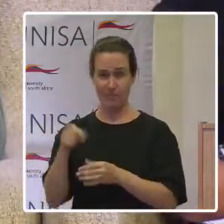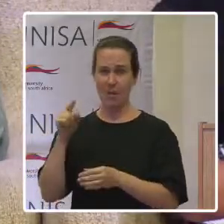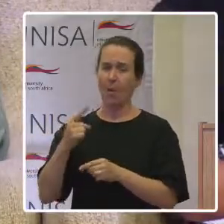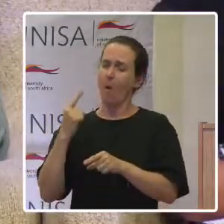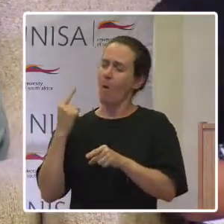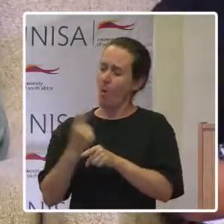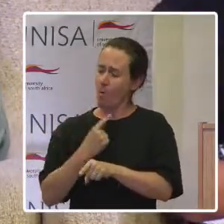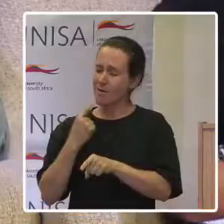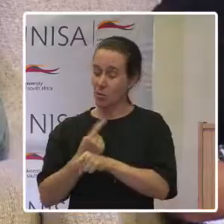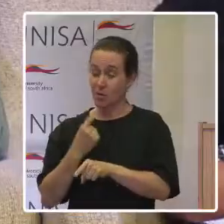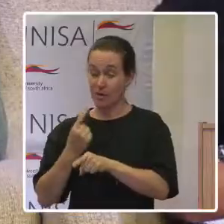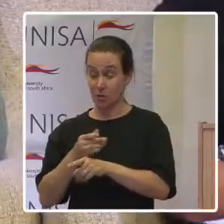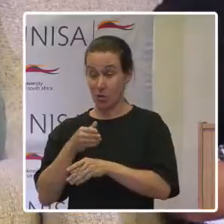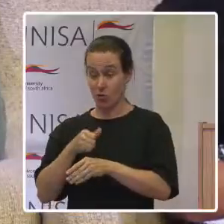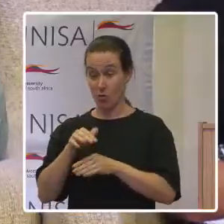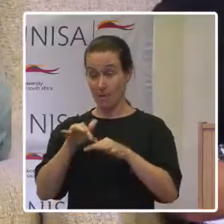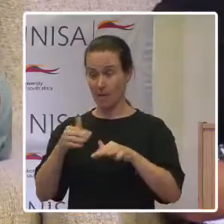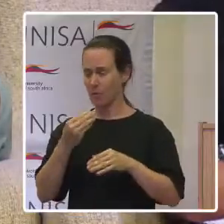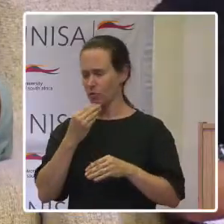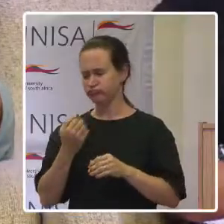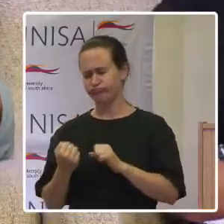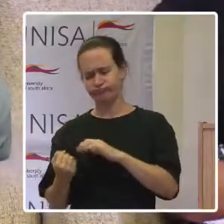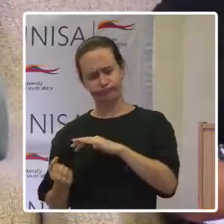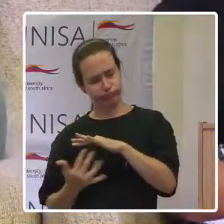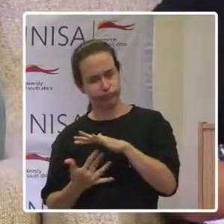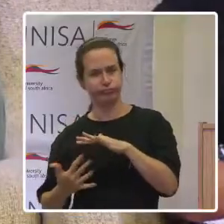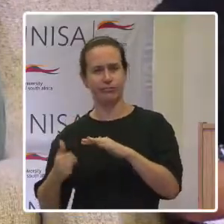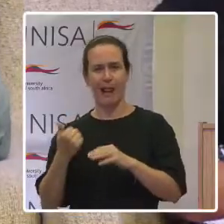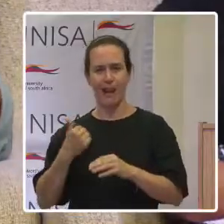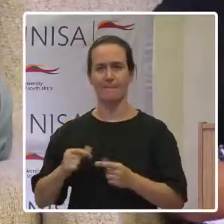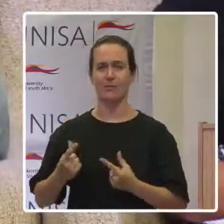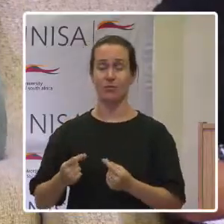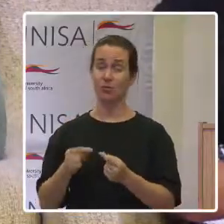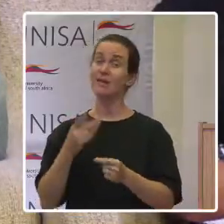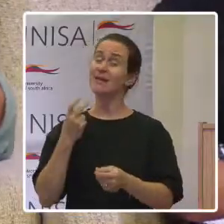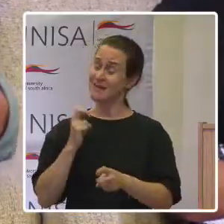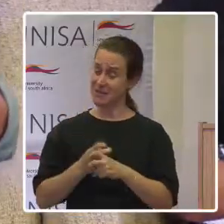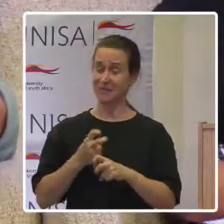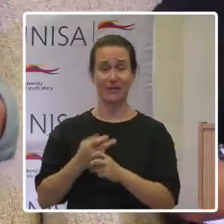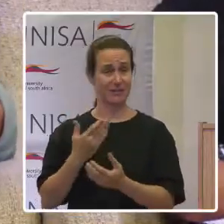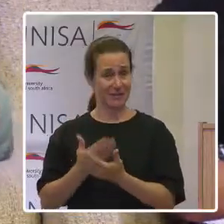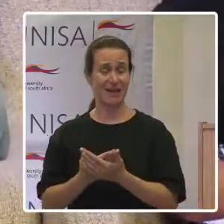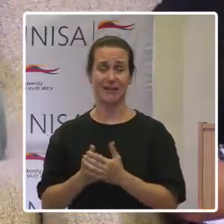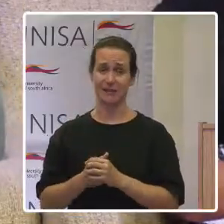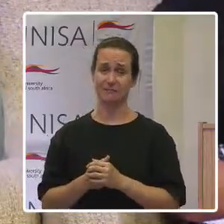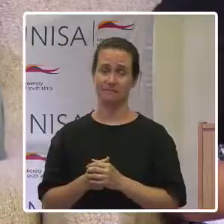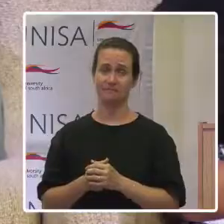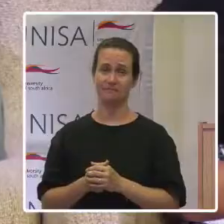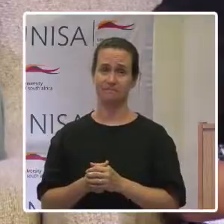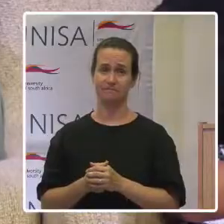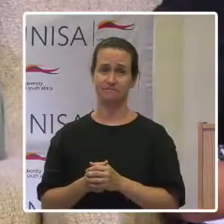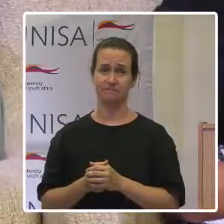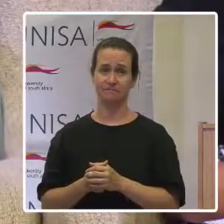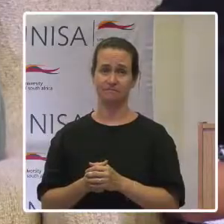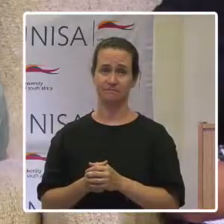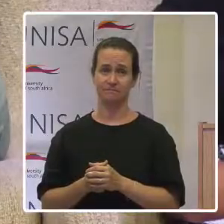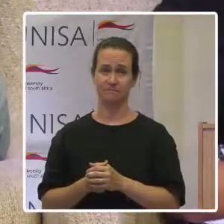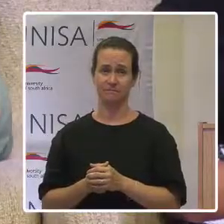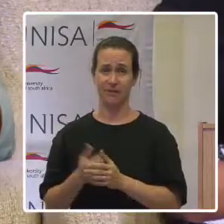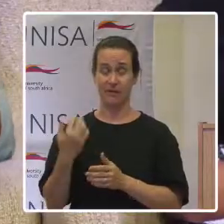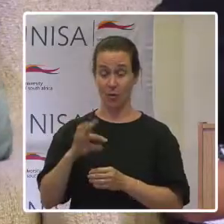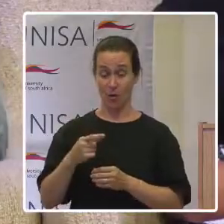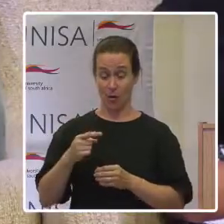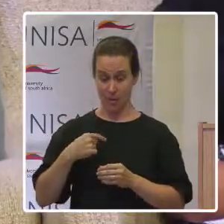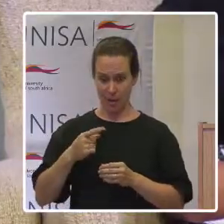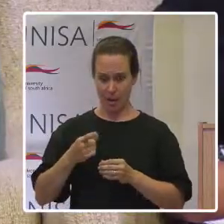on passion. You have to have a passion for it. It is difficult, it can be difficult, and for every 10 steps